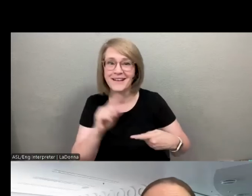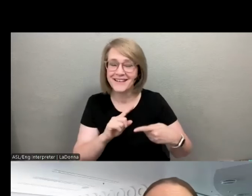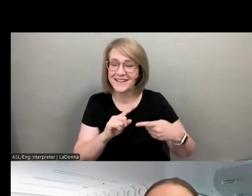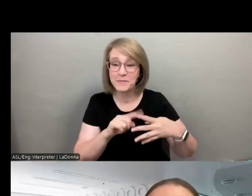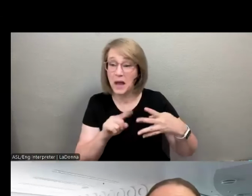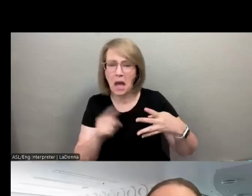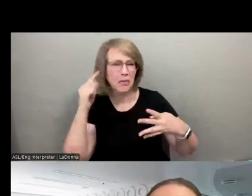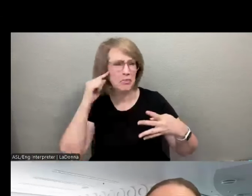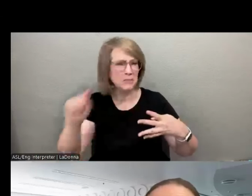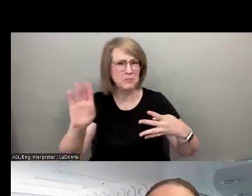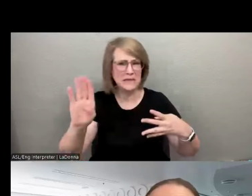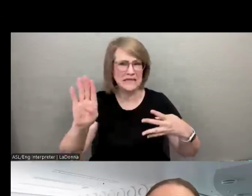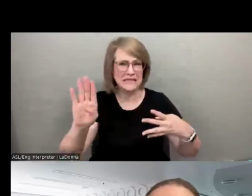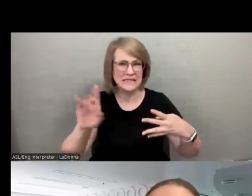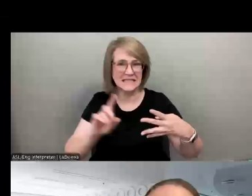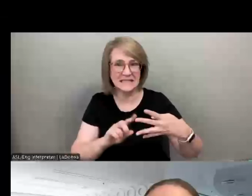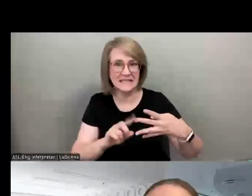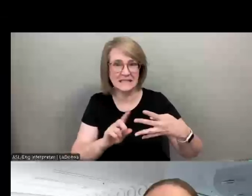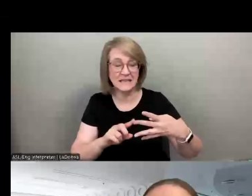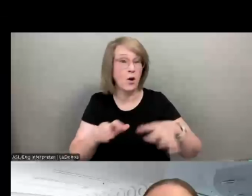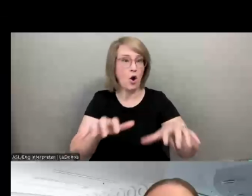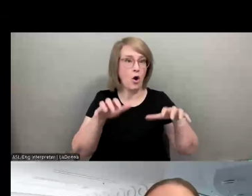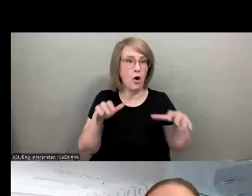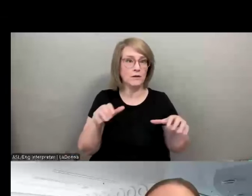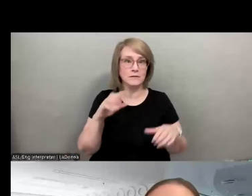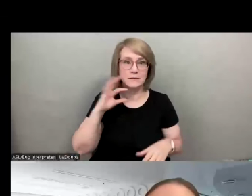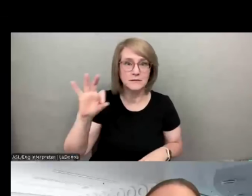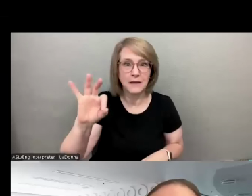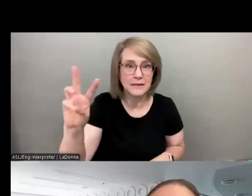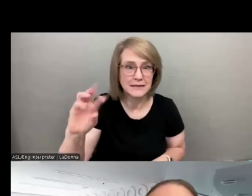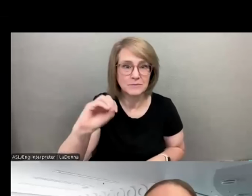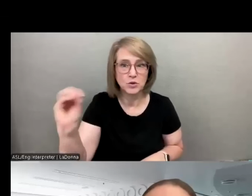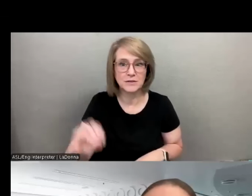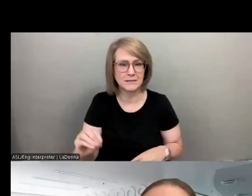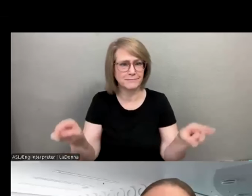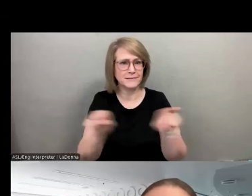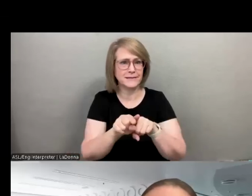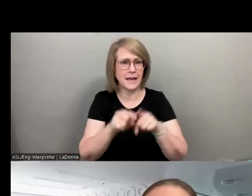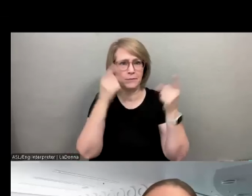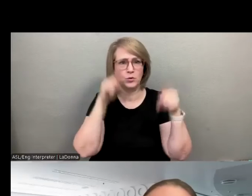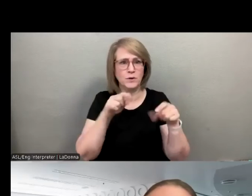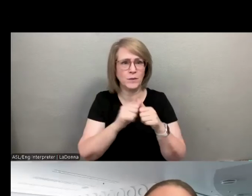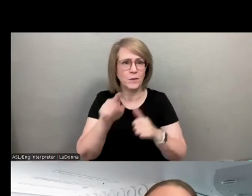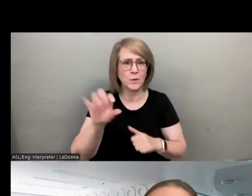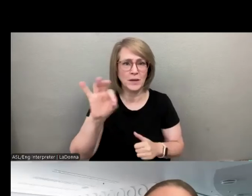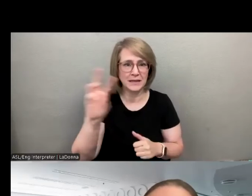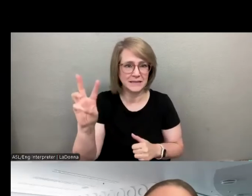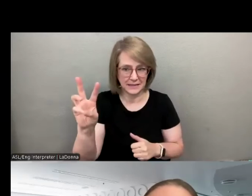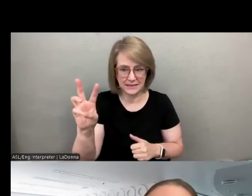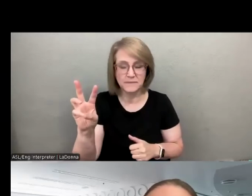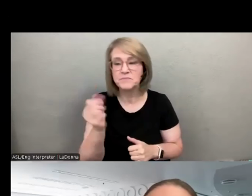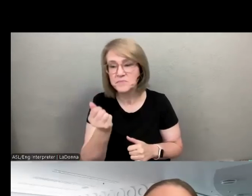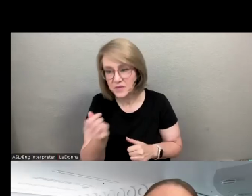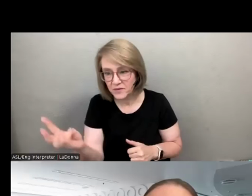let's see what the audience says. Looks like 96% are on the same page as you, Sarah. There's a